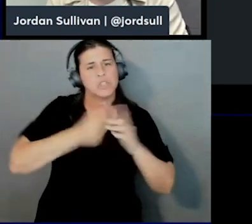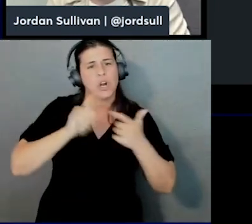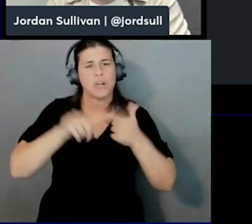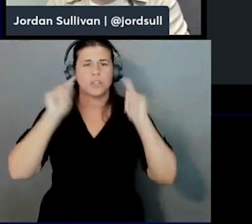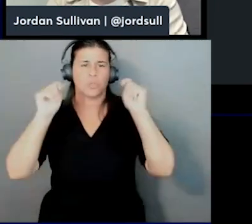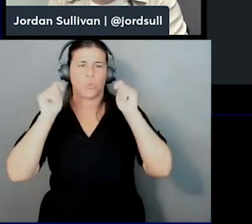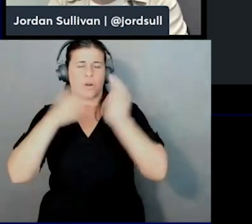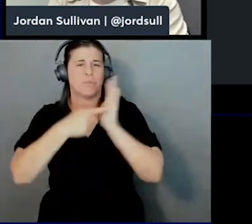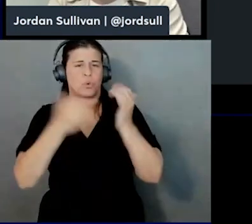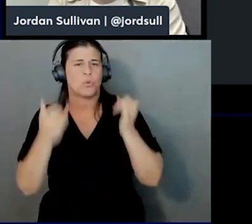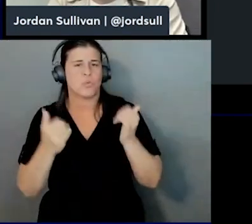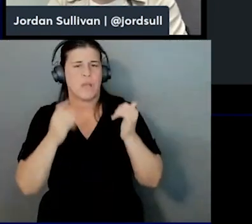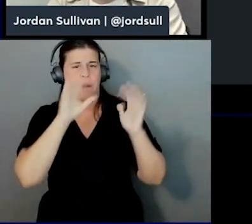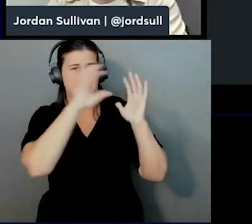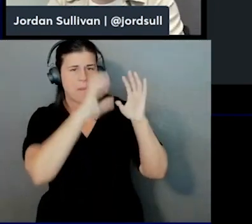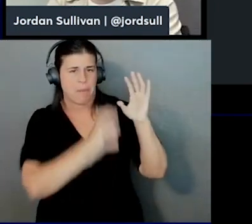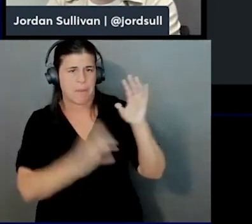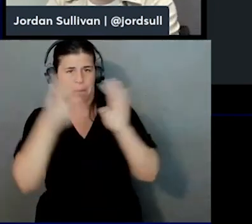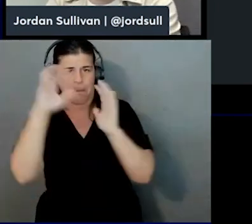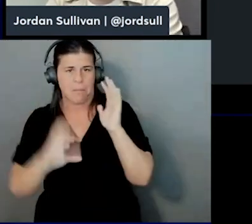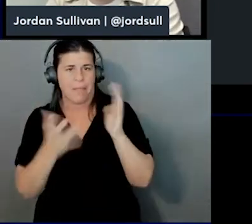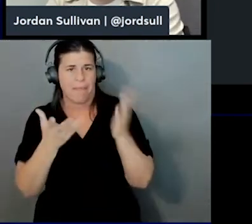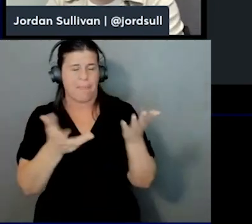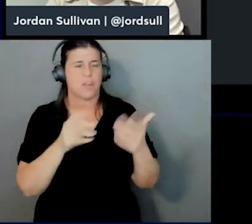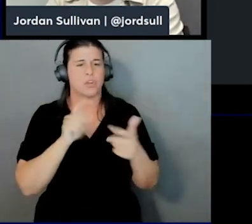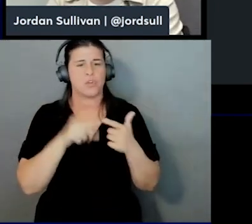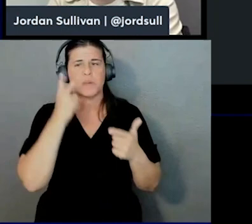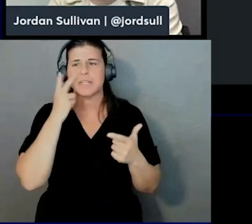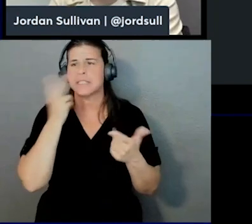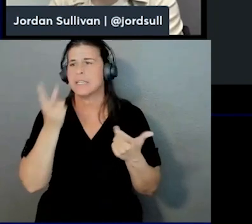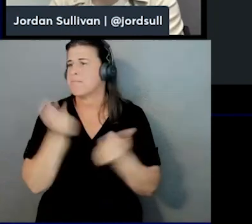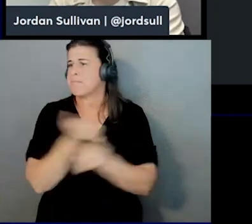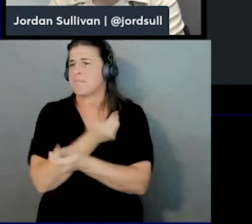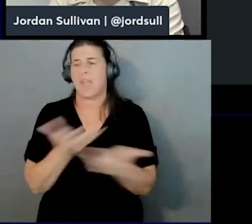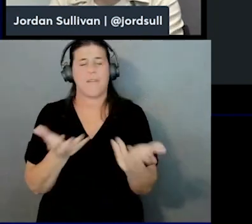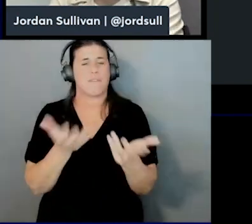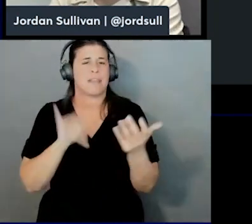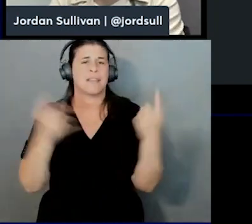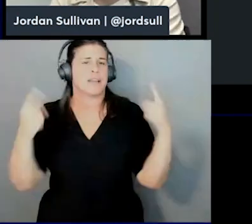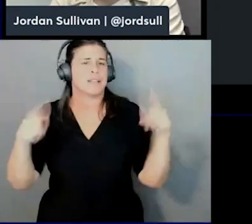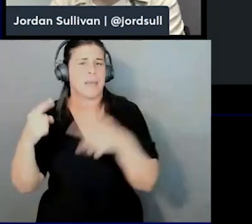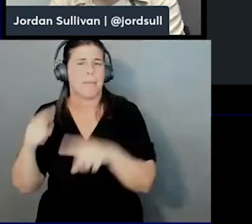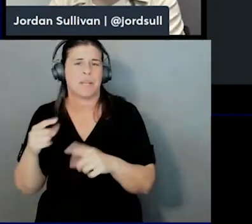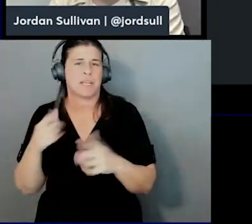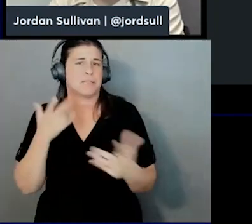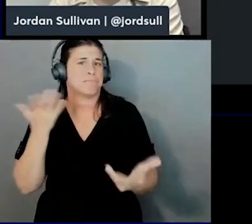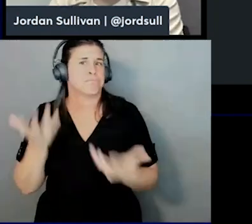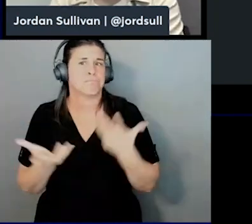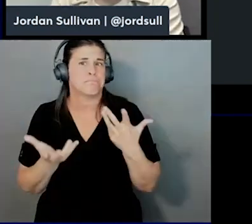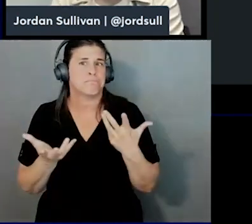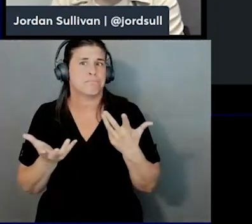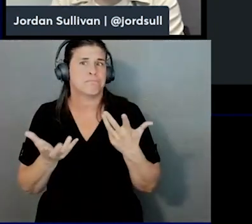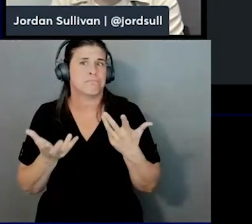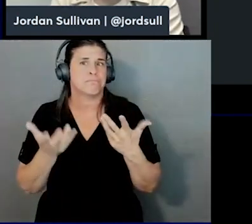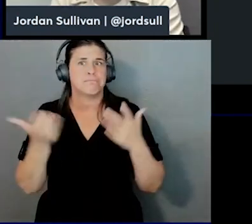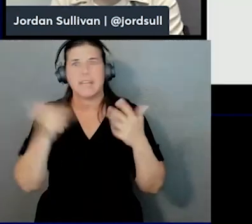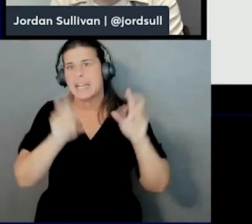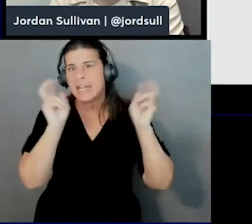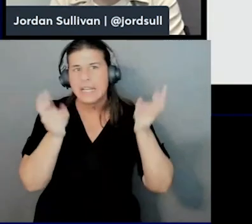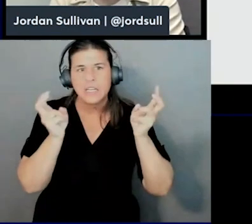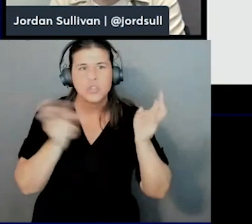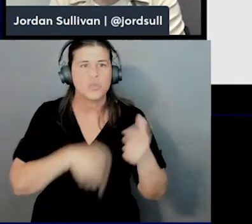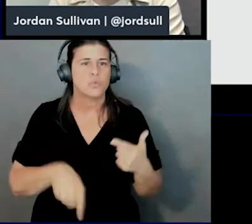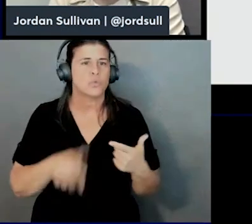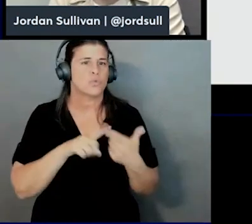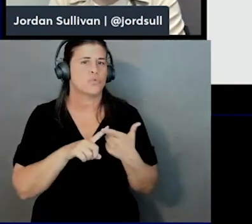now. You can check everything that is happening in the issues.